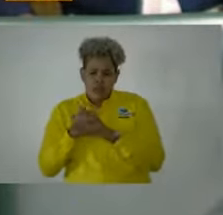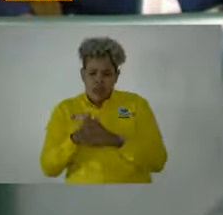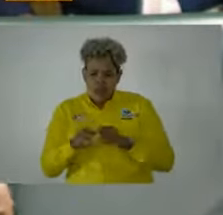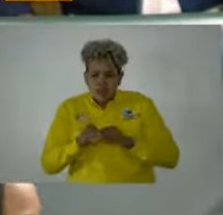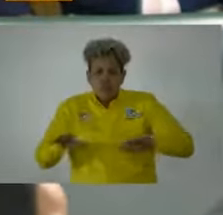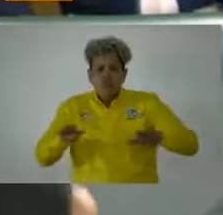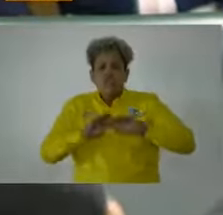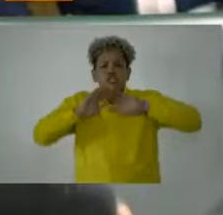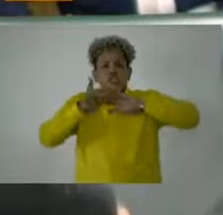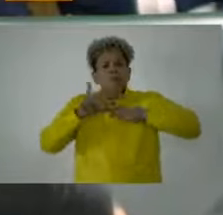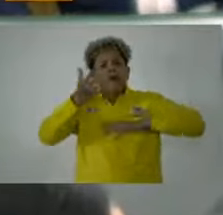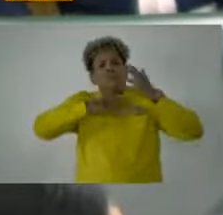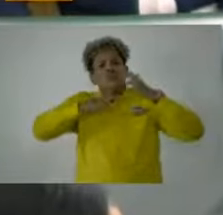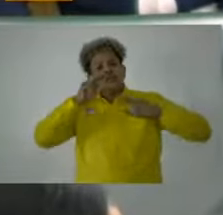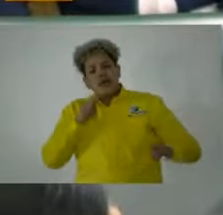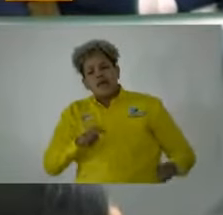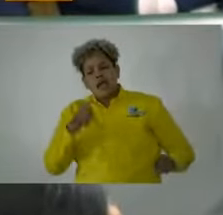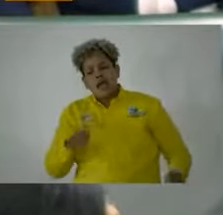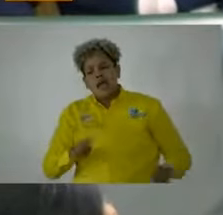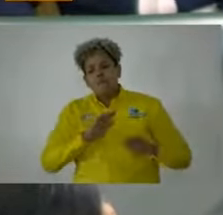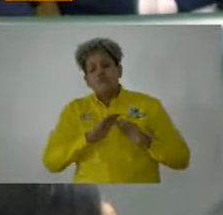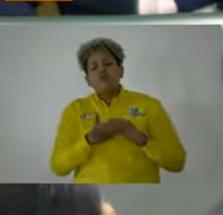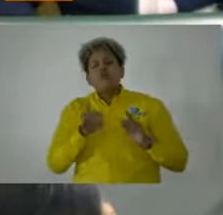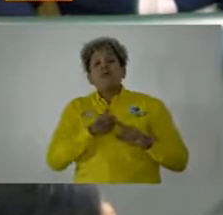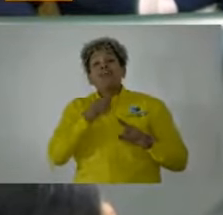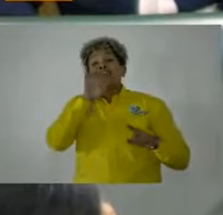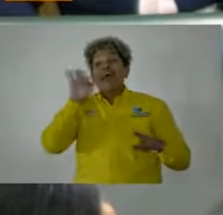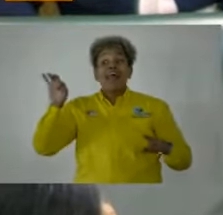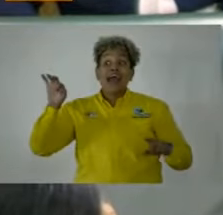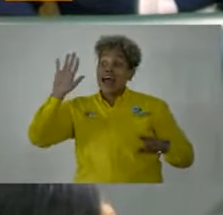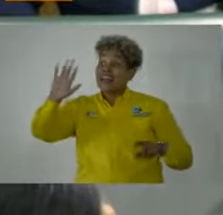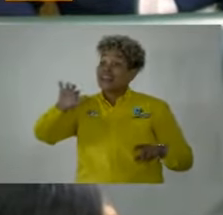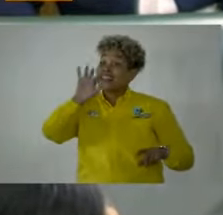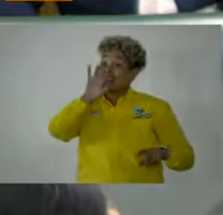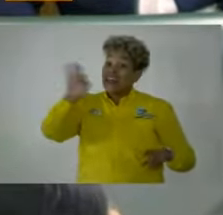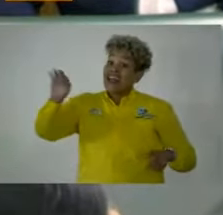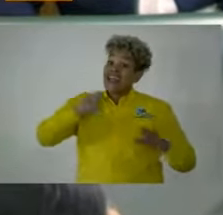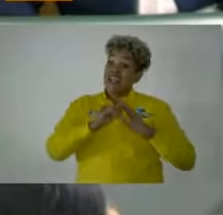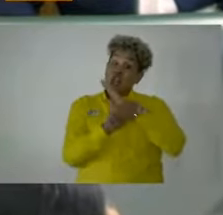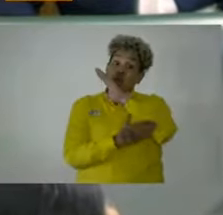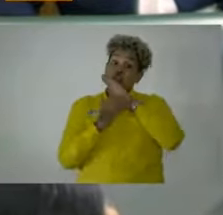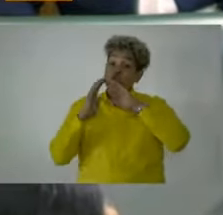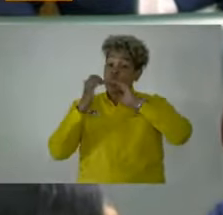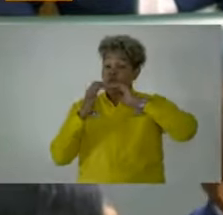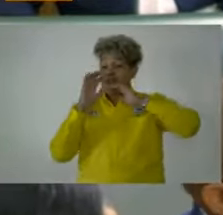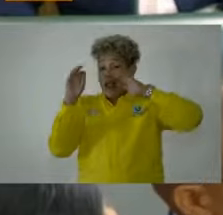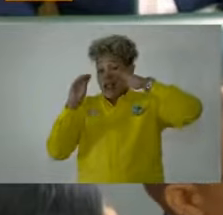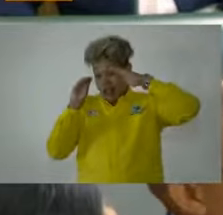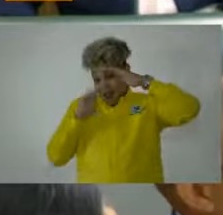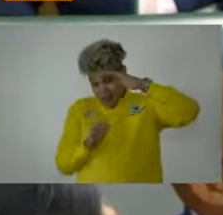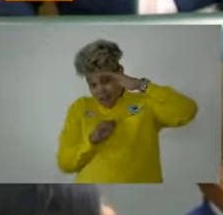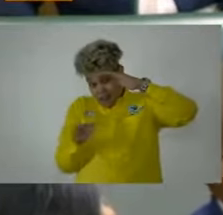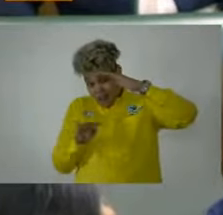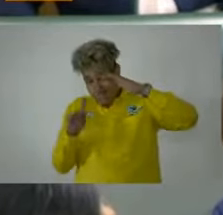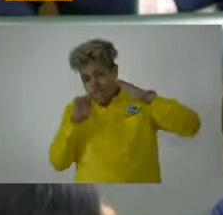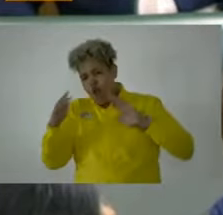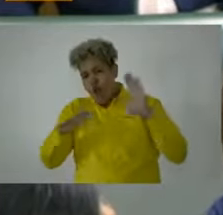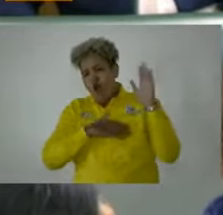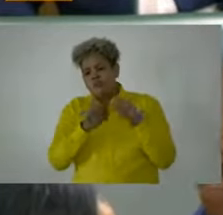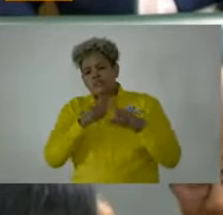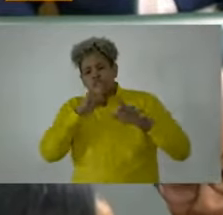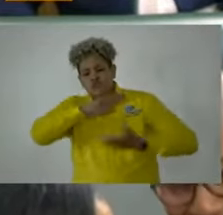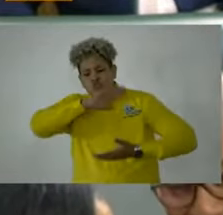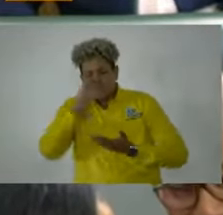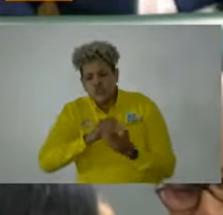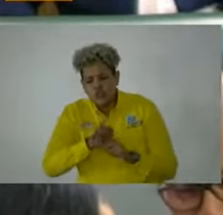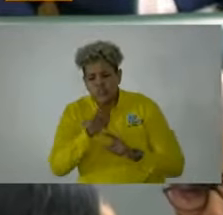in Jamaican society. Jamaica is 99th in the countries of the world in terms of commitments